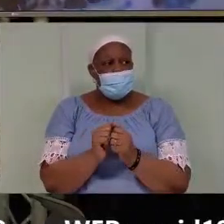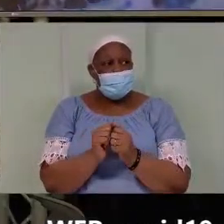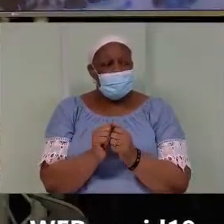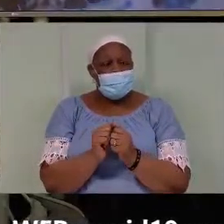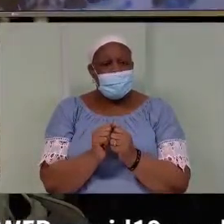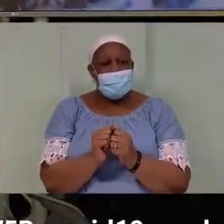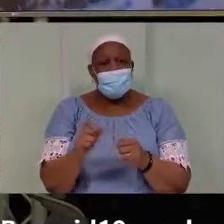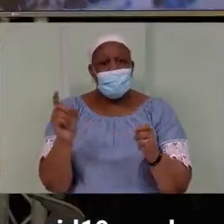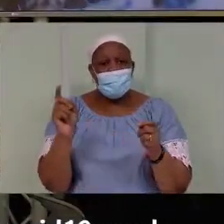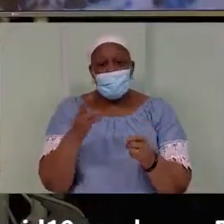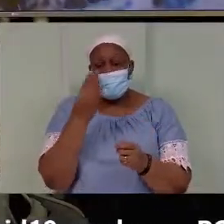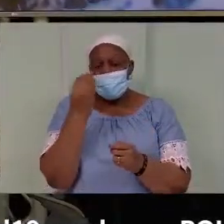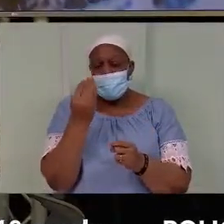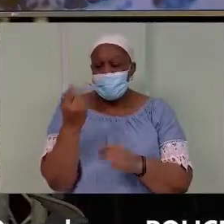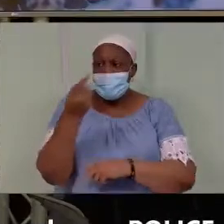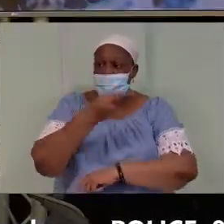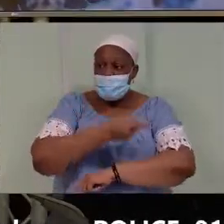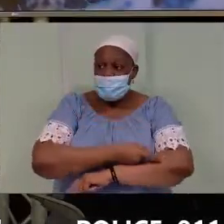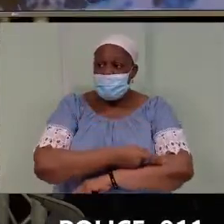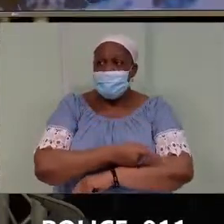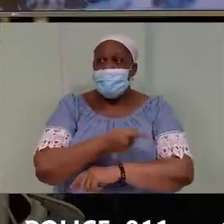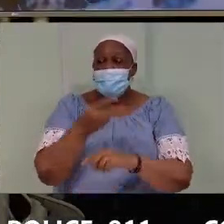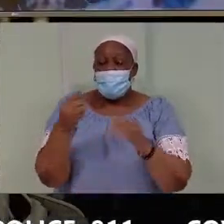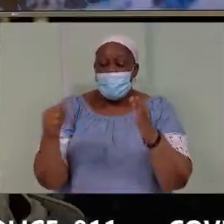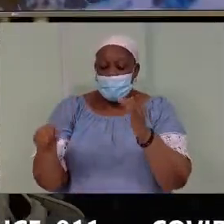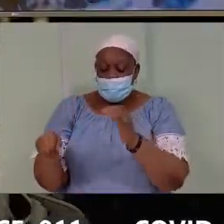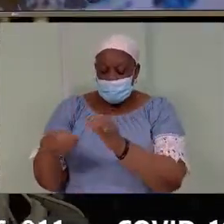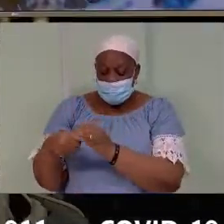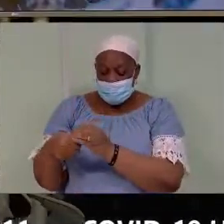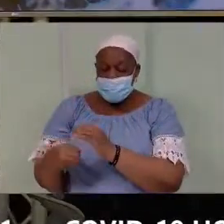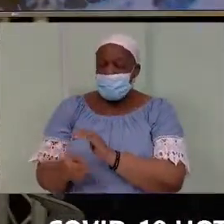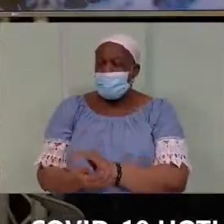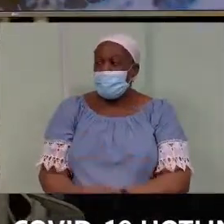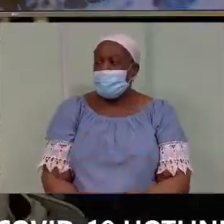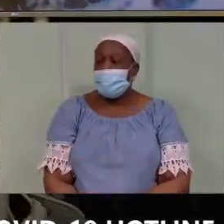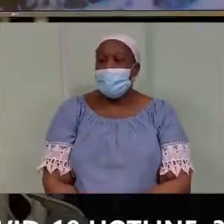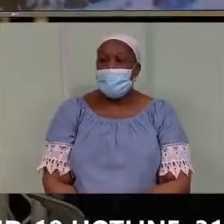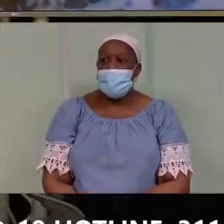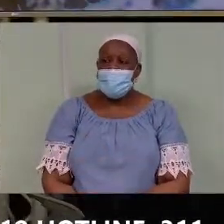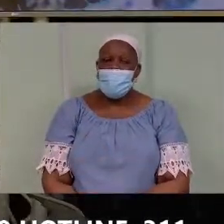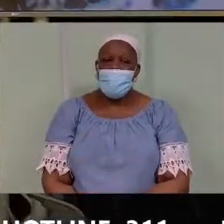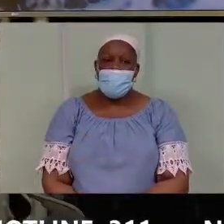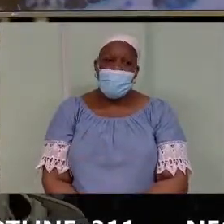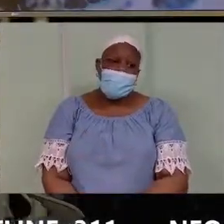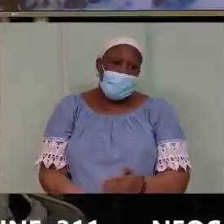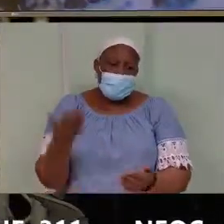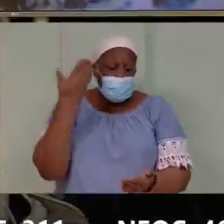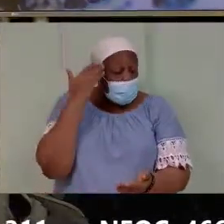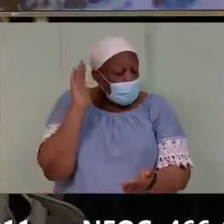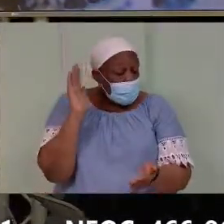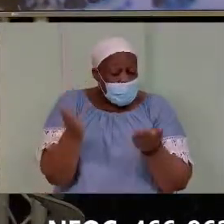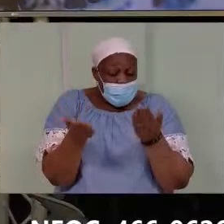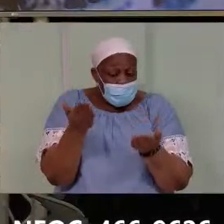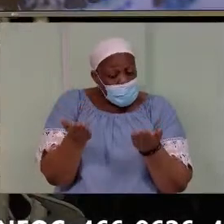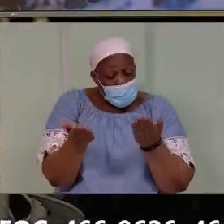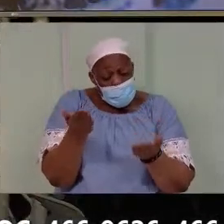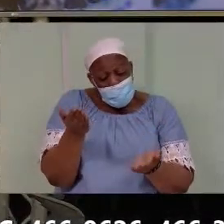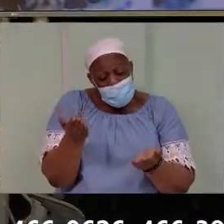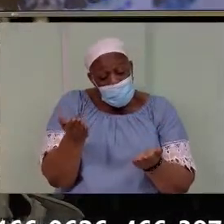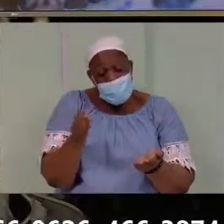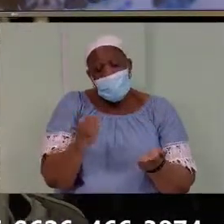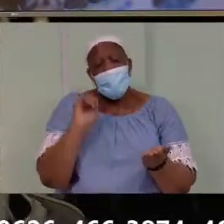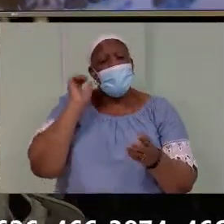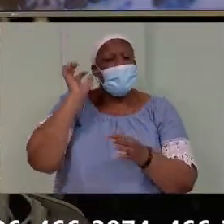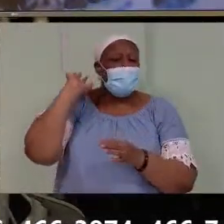is the 14-day quarantine. I don't know if, for example, later on we'll have to make a balance between the